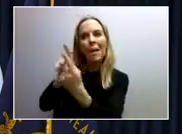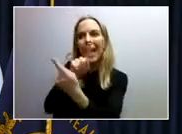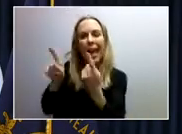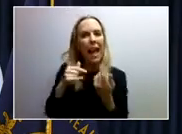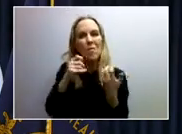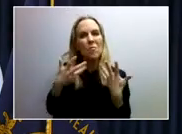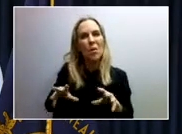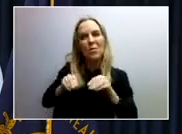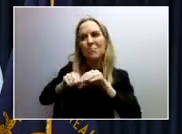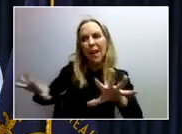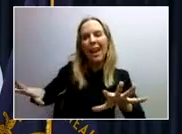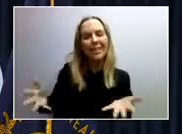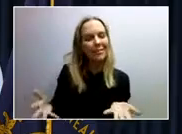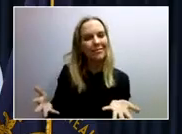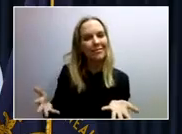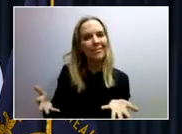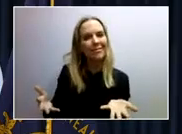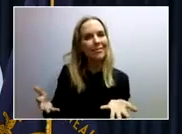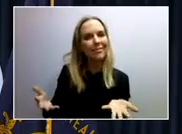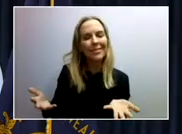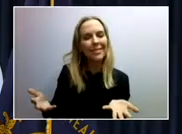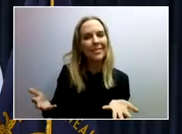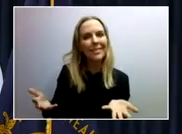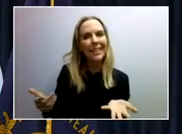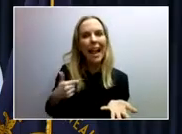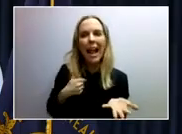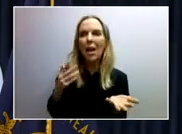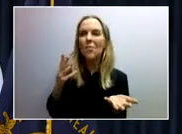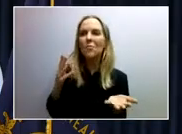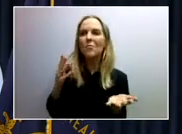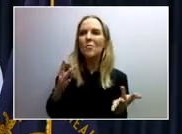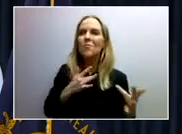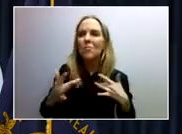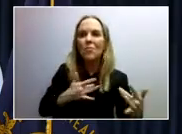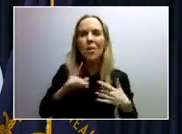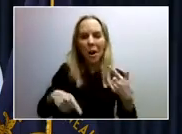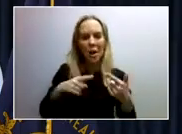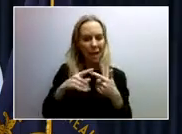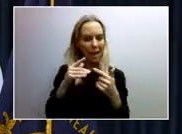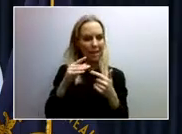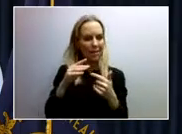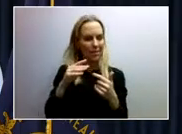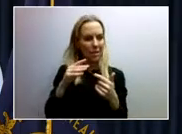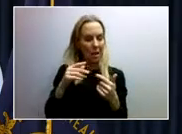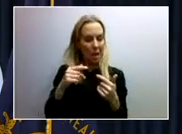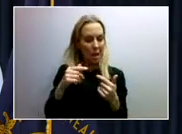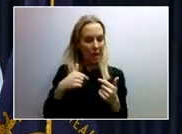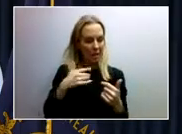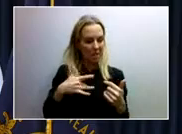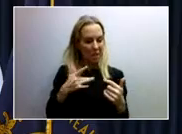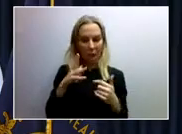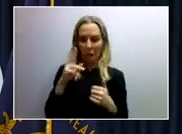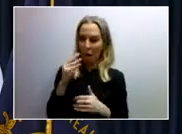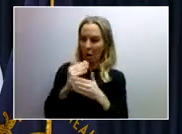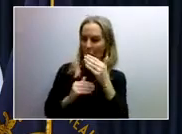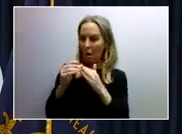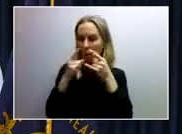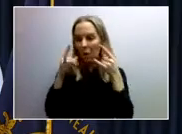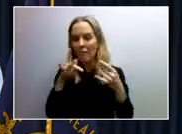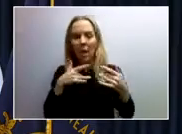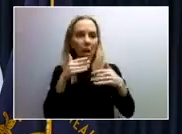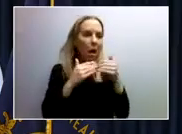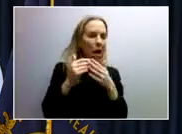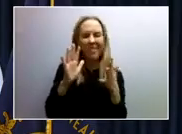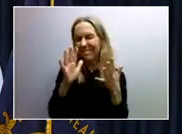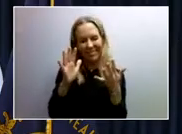than I worry about the uncomfortableness of a mask. It's the least I can do to